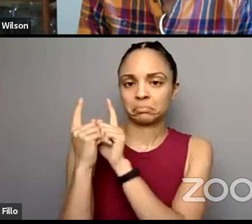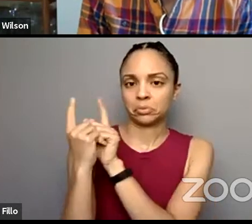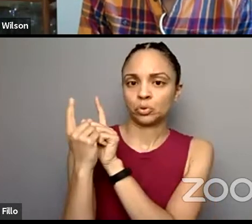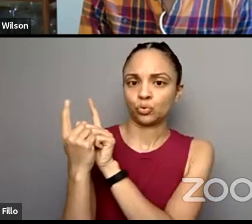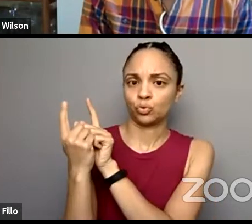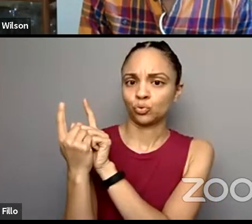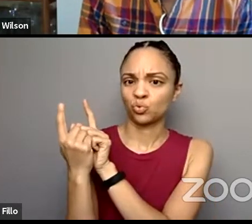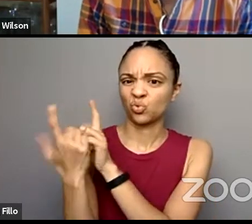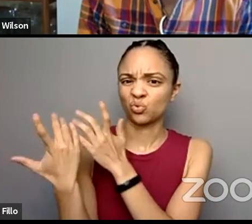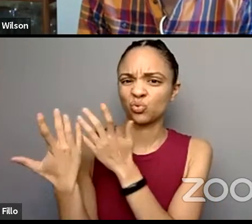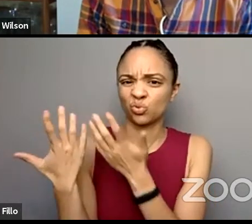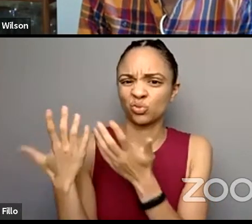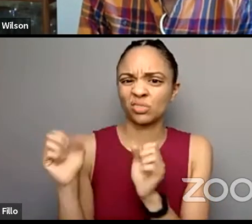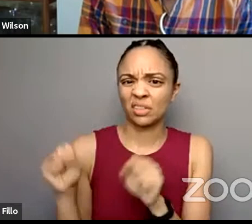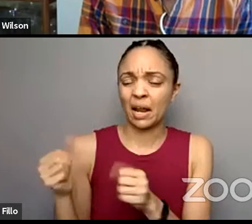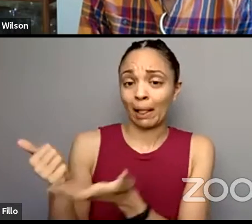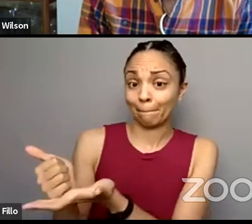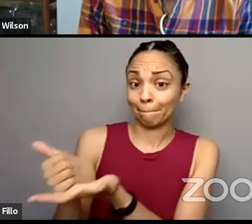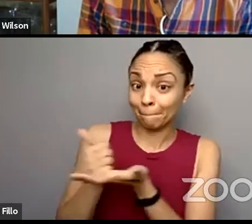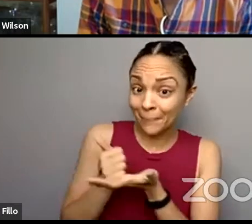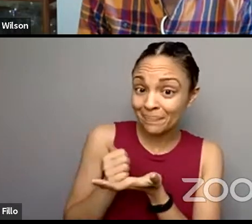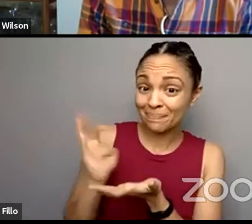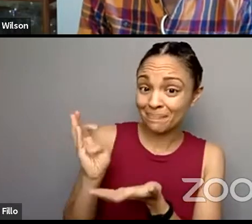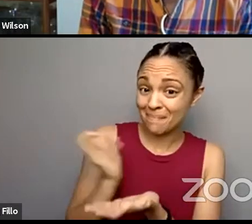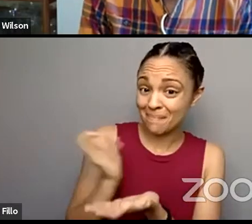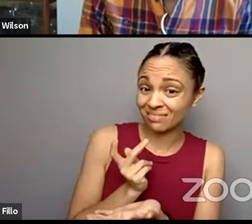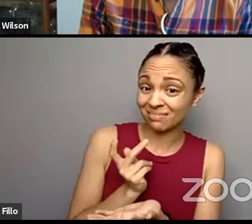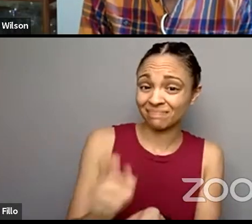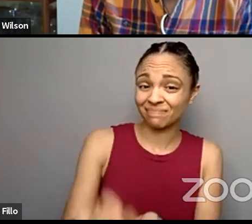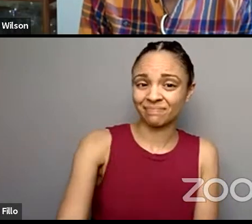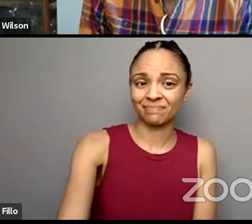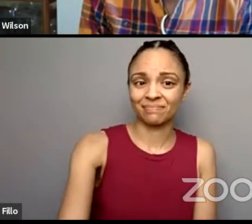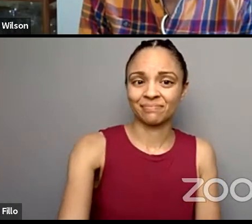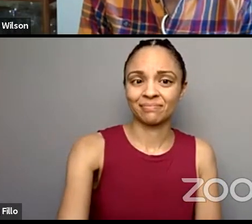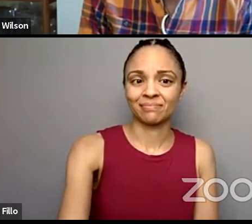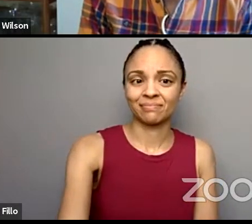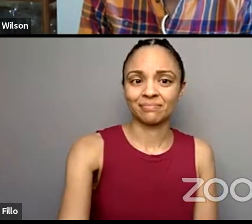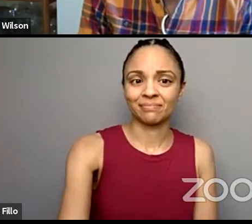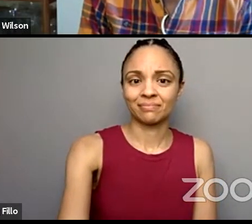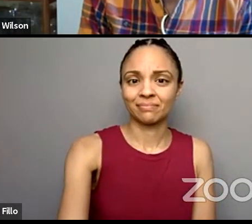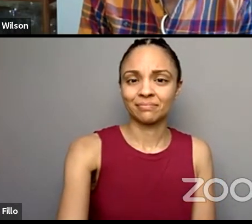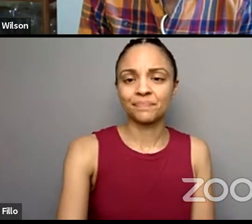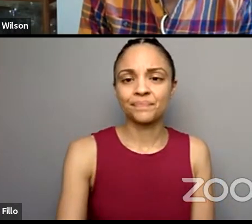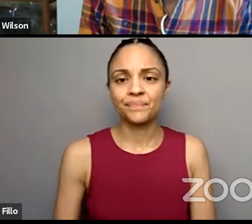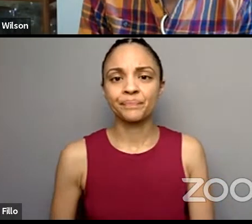have so many, but speaking as a mentor and as a mentee,